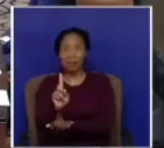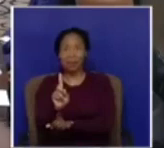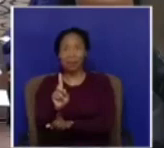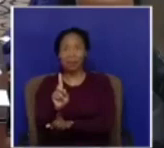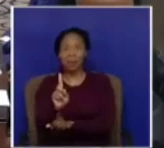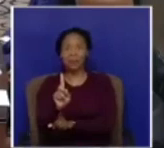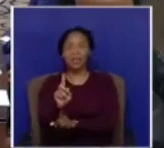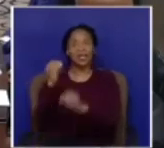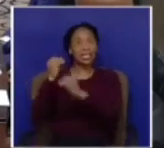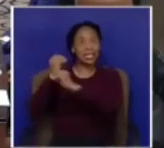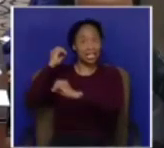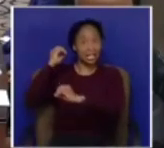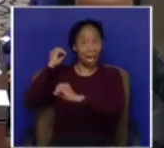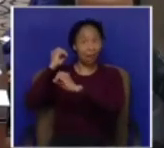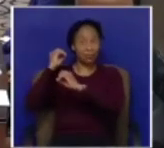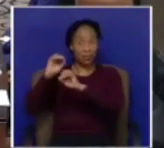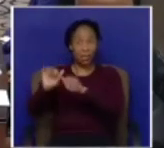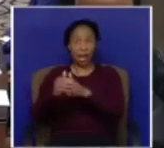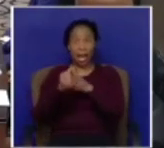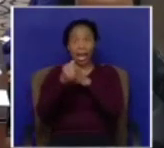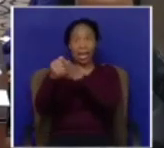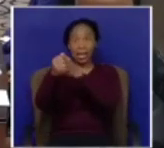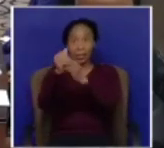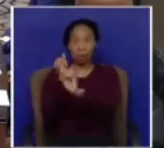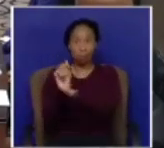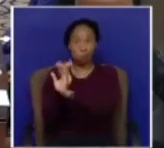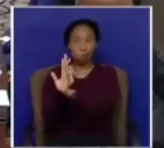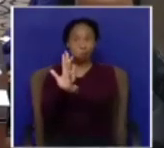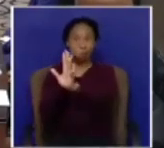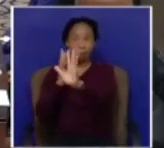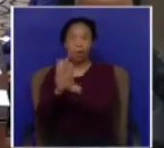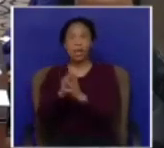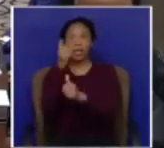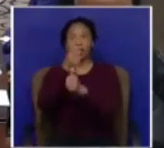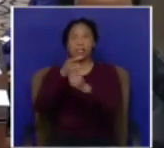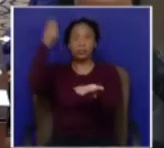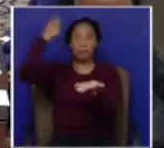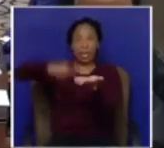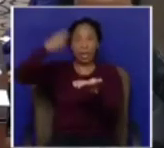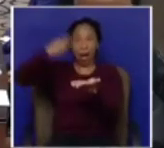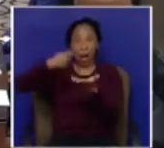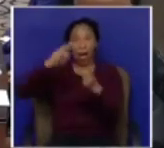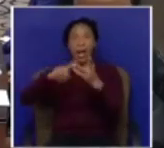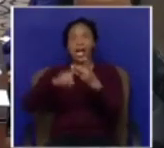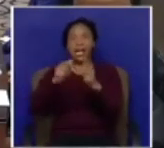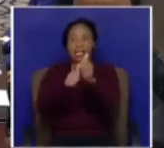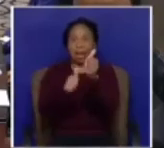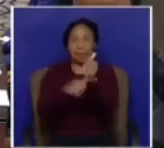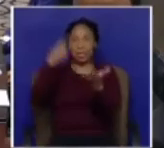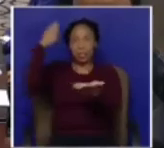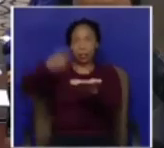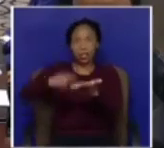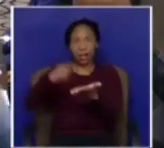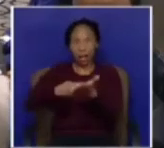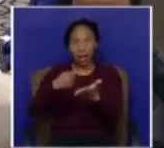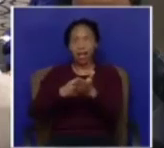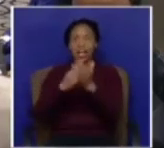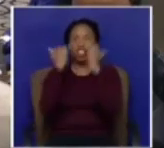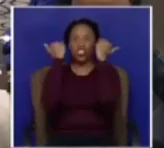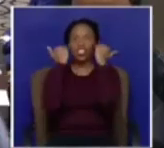The sergeant in arms would lead the procession of the speaker, the deputy speaker, Justice Goliath, and